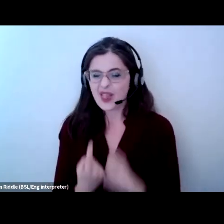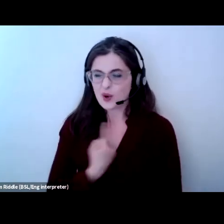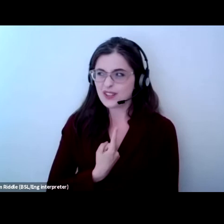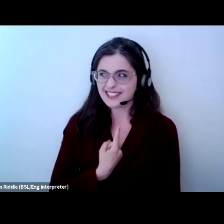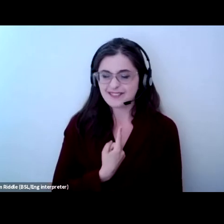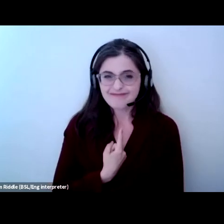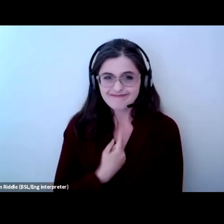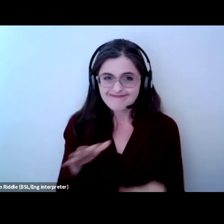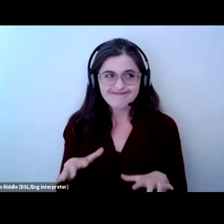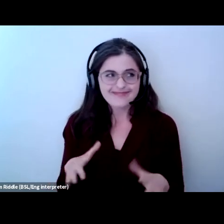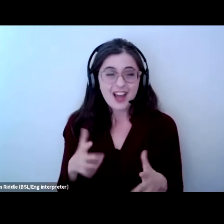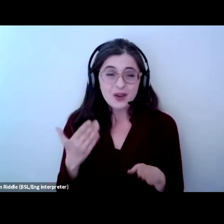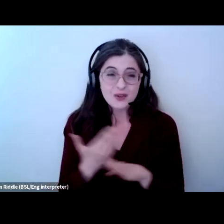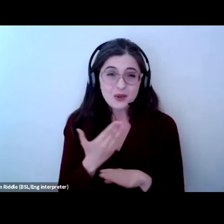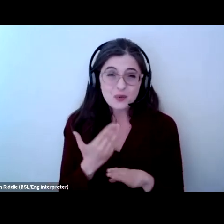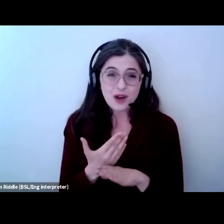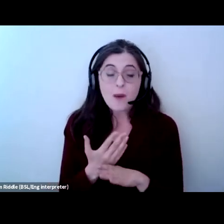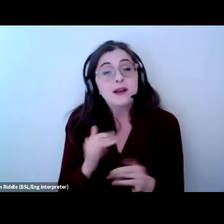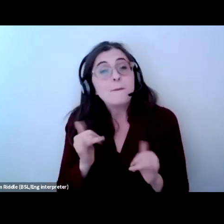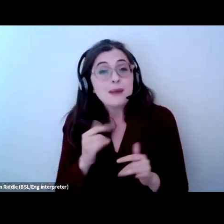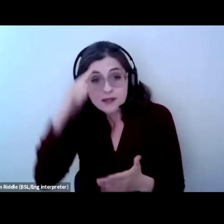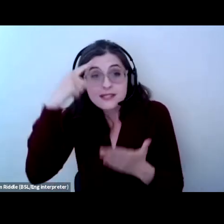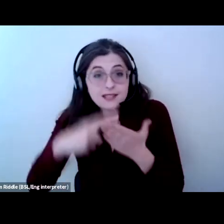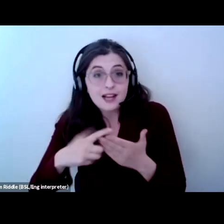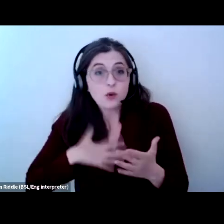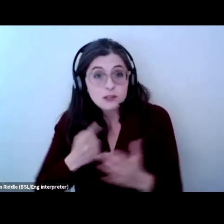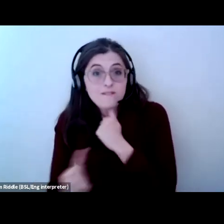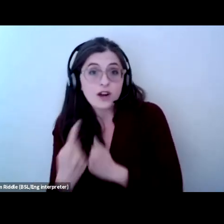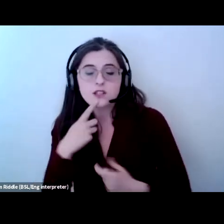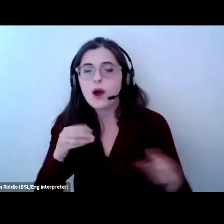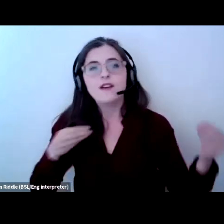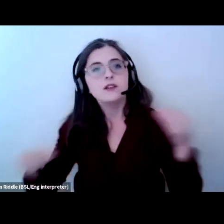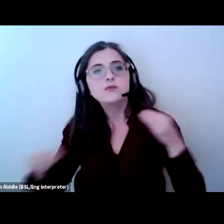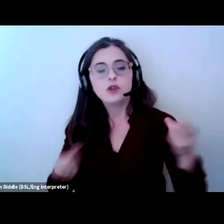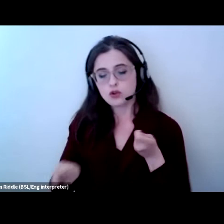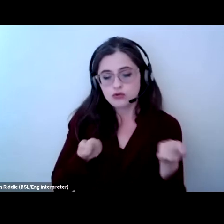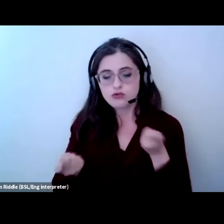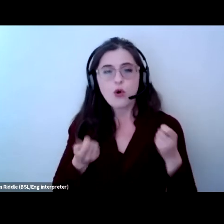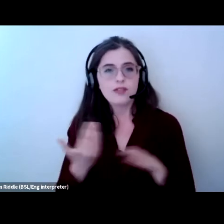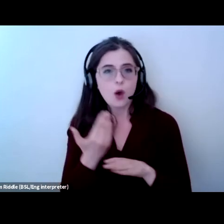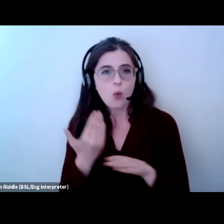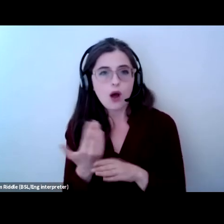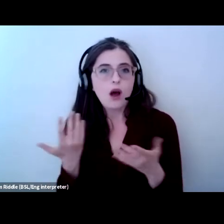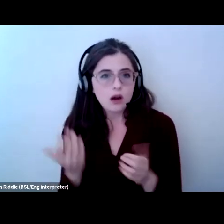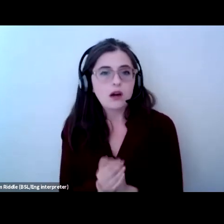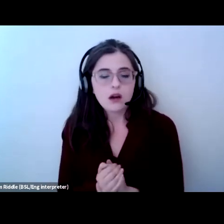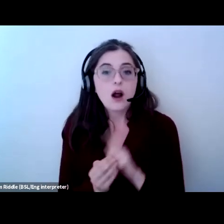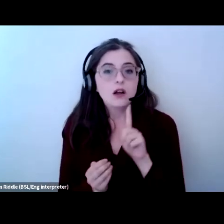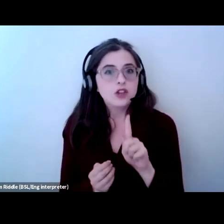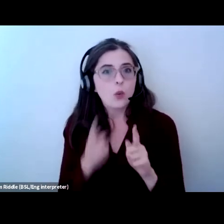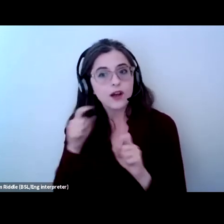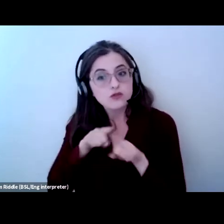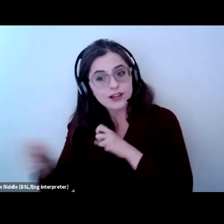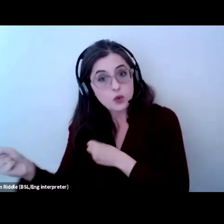working, a lot of people decide to work freelance because of the flexibility and control over their work. And what we're trying to do is